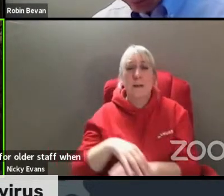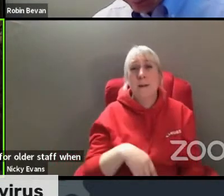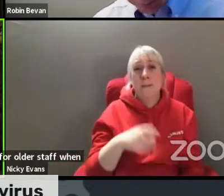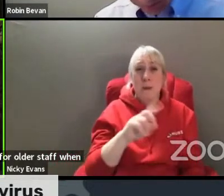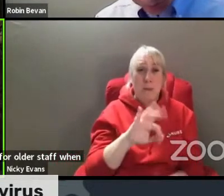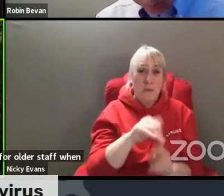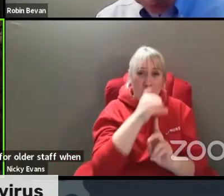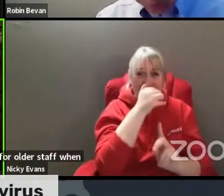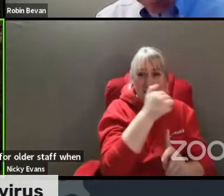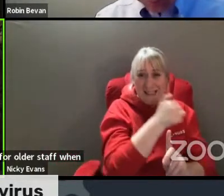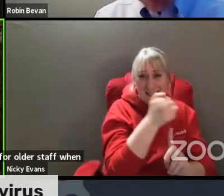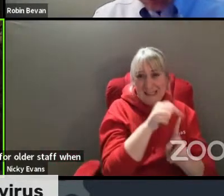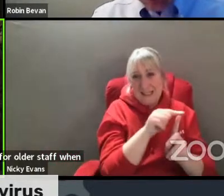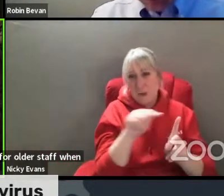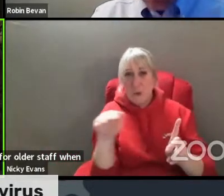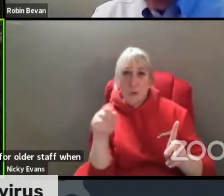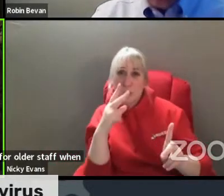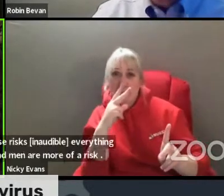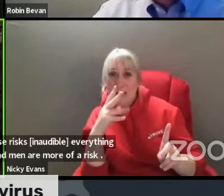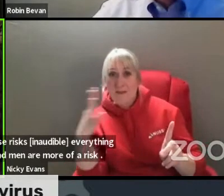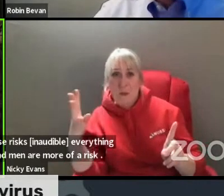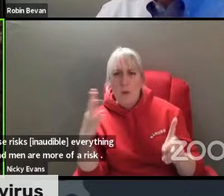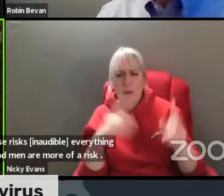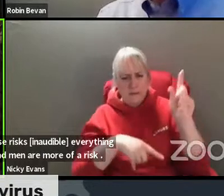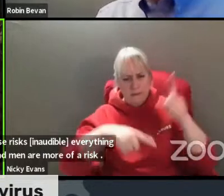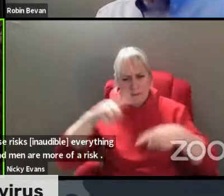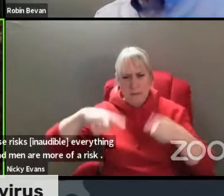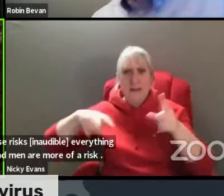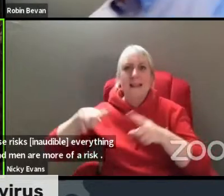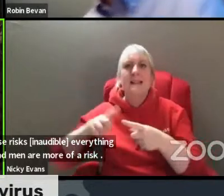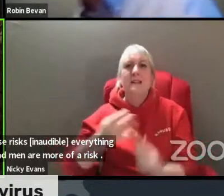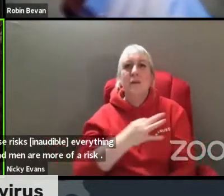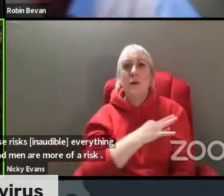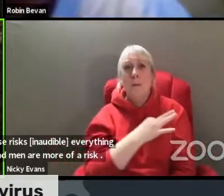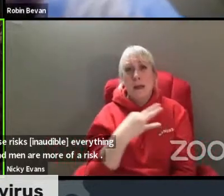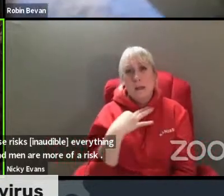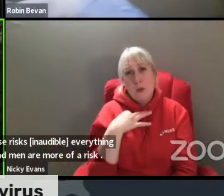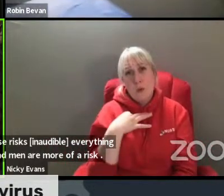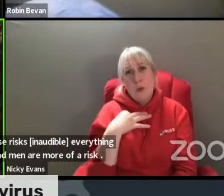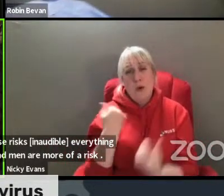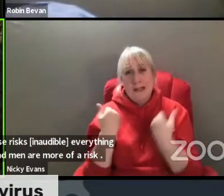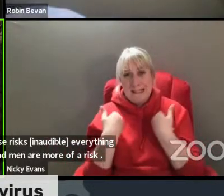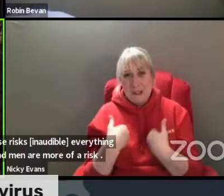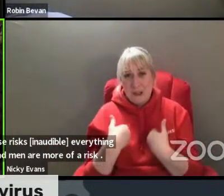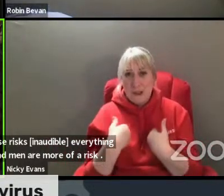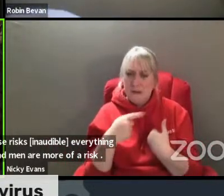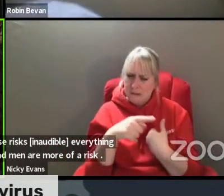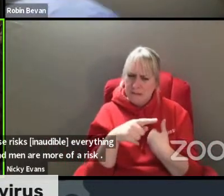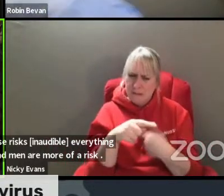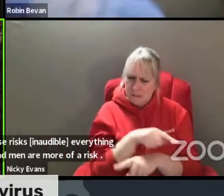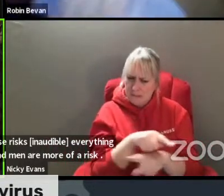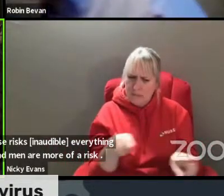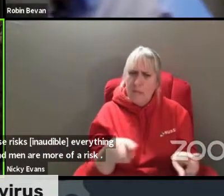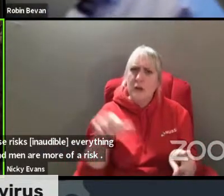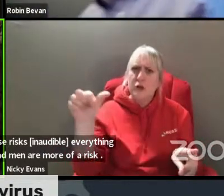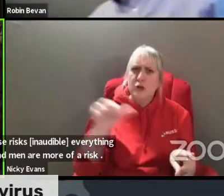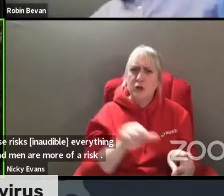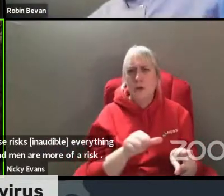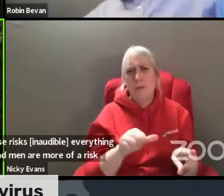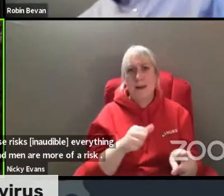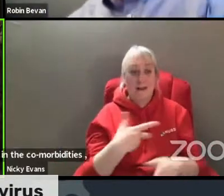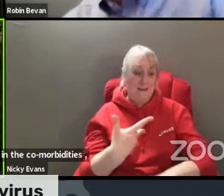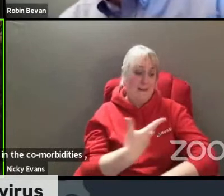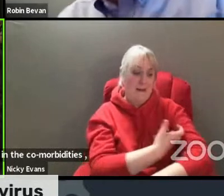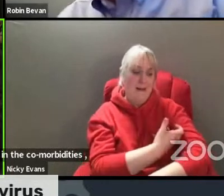64 with a range of medical conditions identified by the JCVI, that they should all be vaccinated by